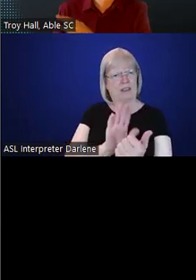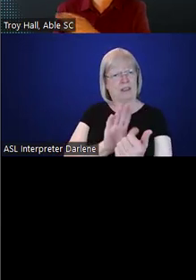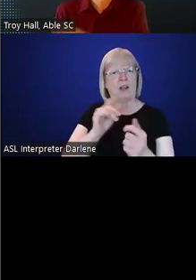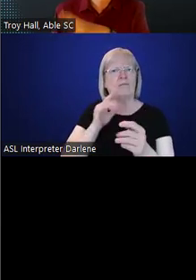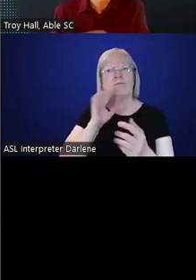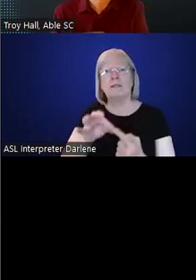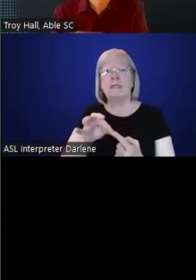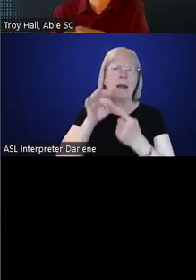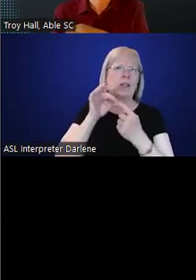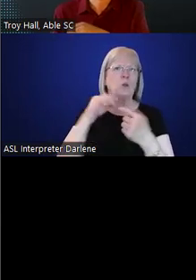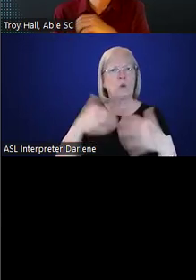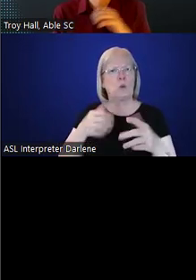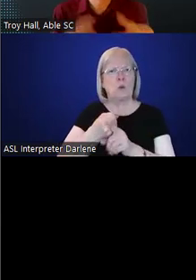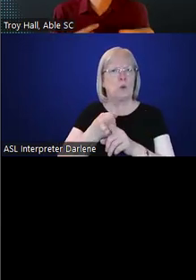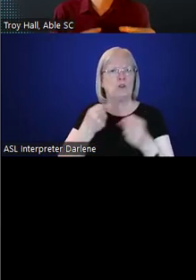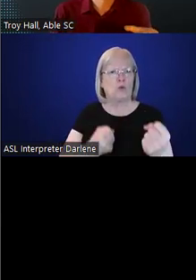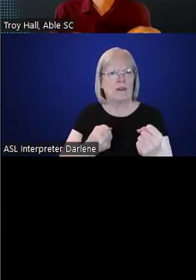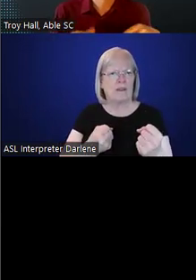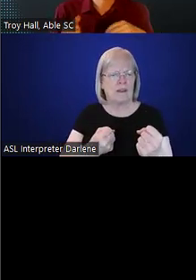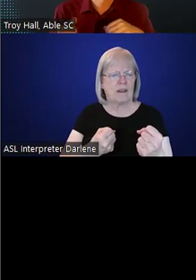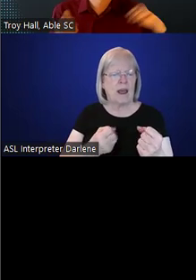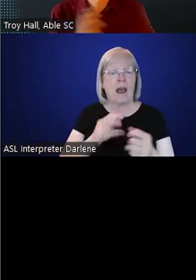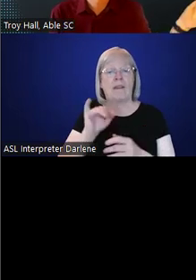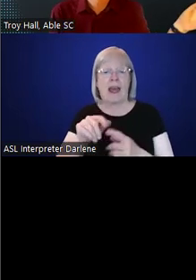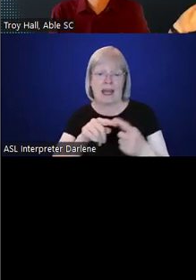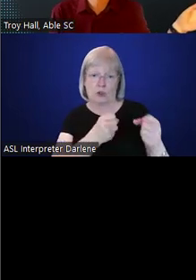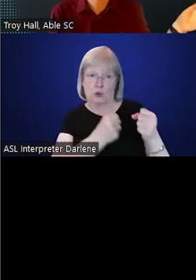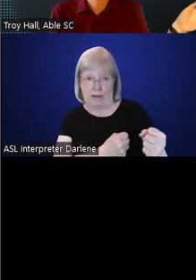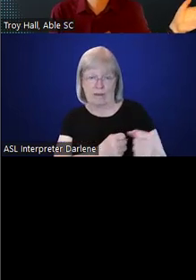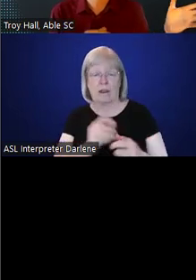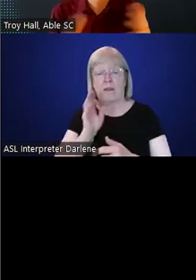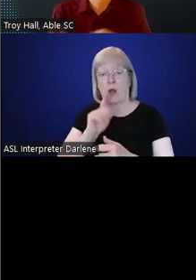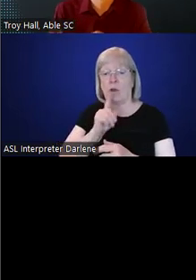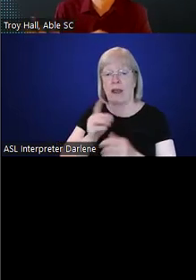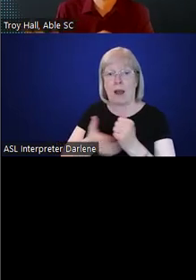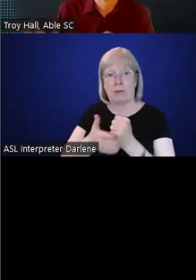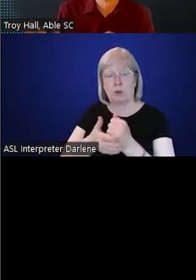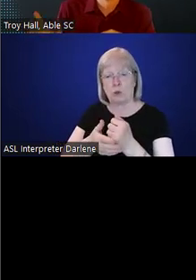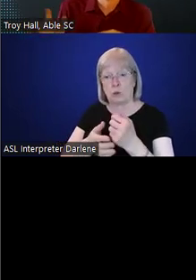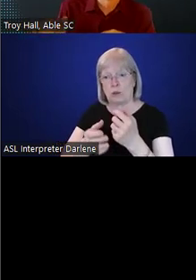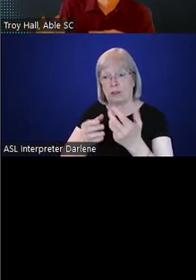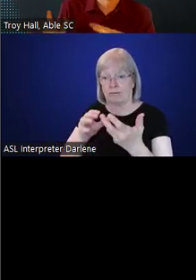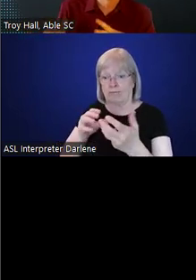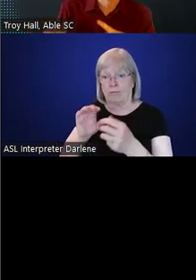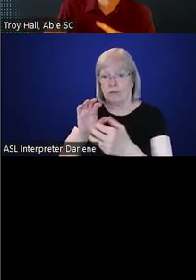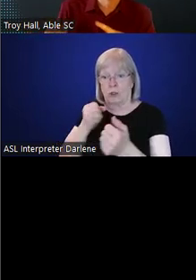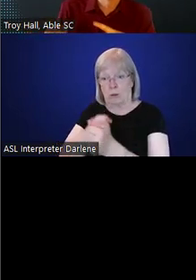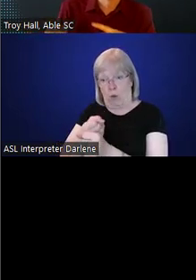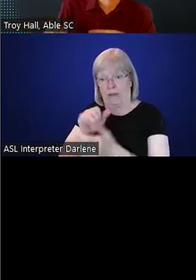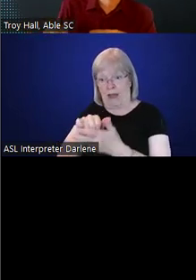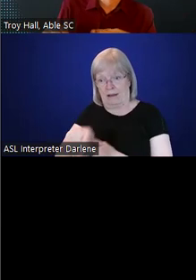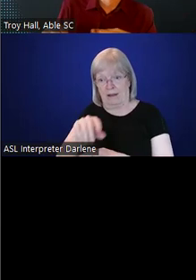do you think that strength complements either an agency you work with or the community at